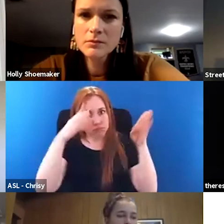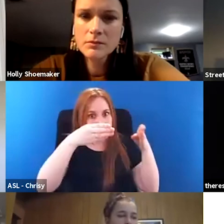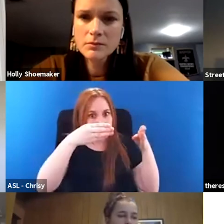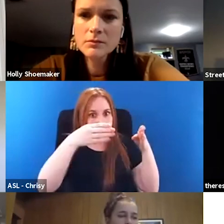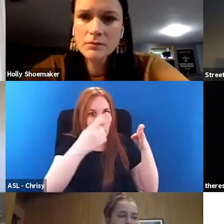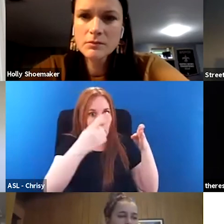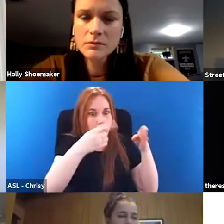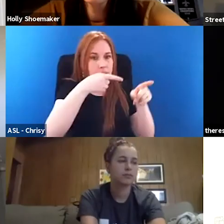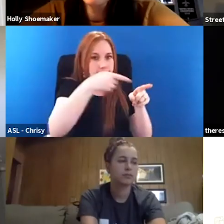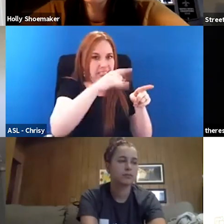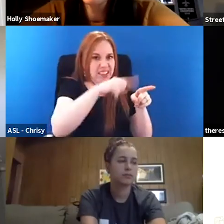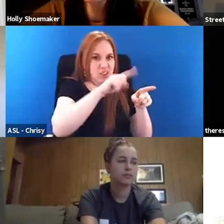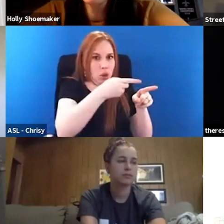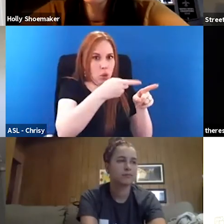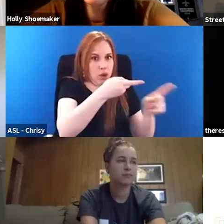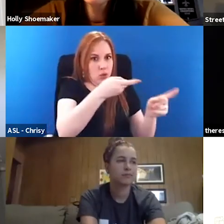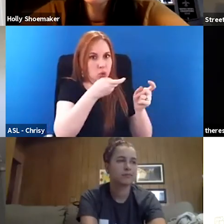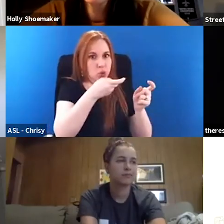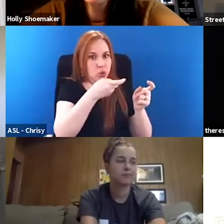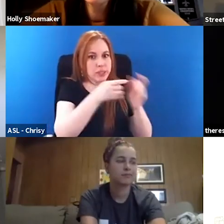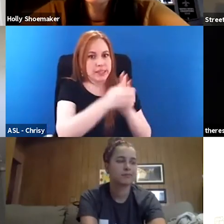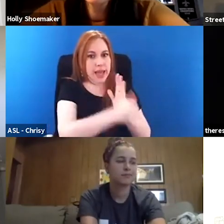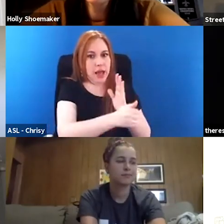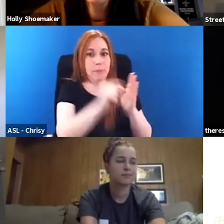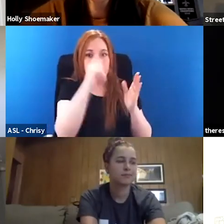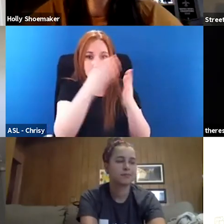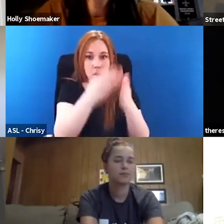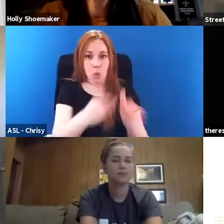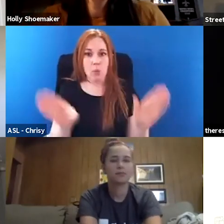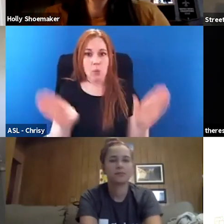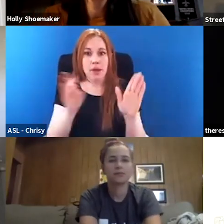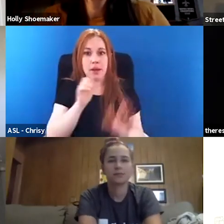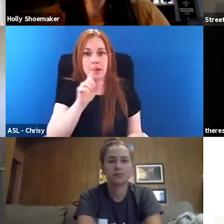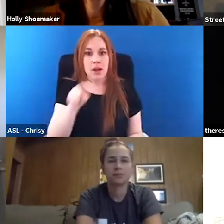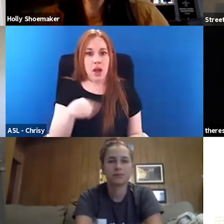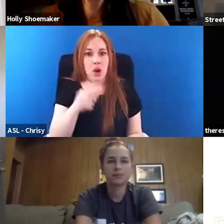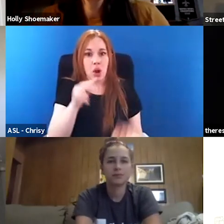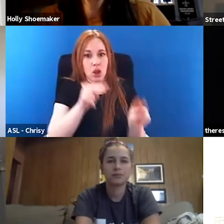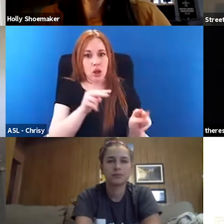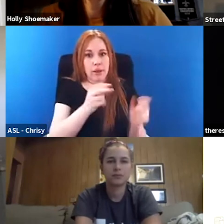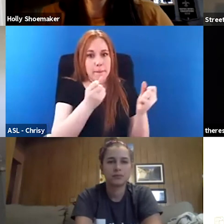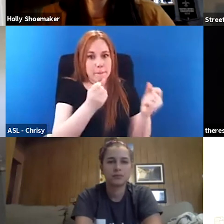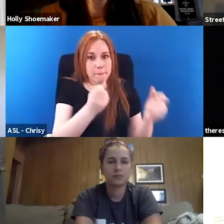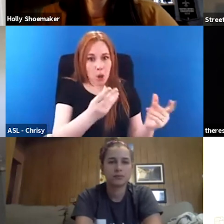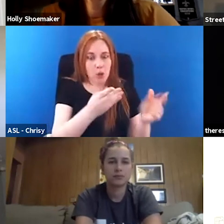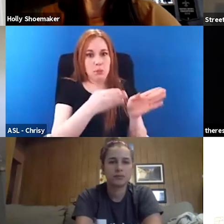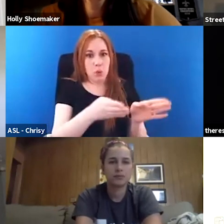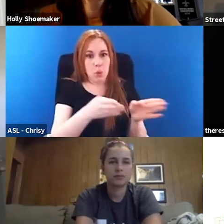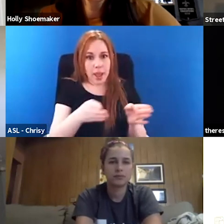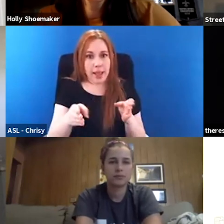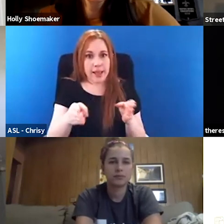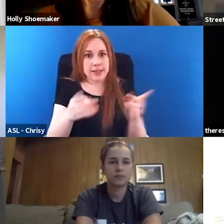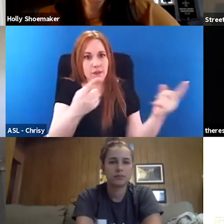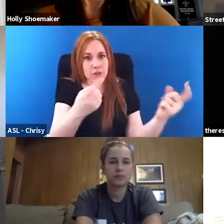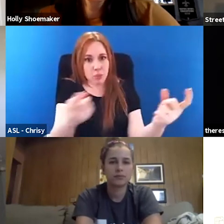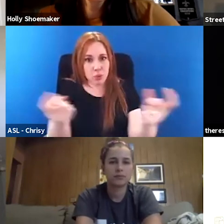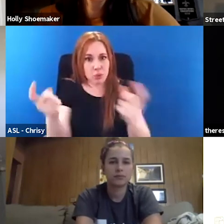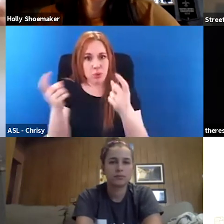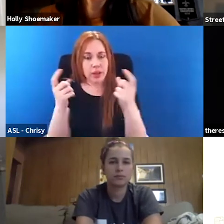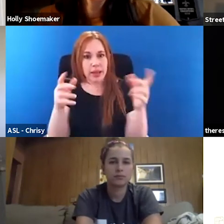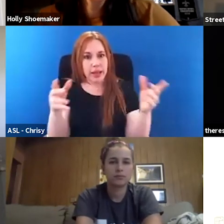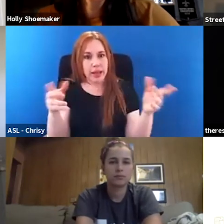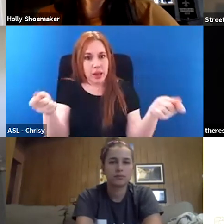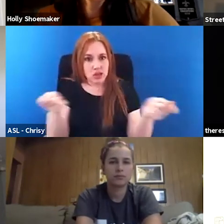for a pipeline of talent, but to be open to not only looking at multiple ways of attracting, but then also